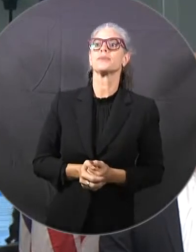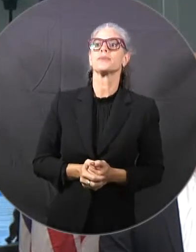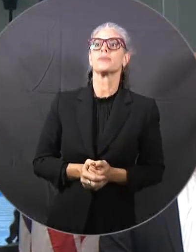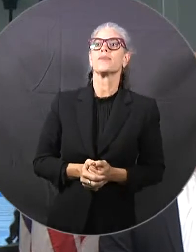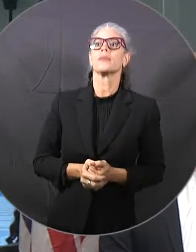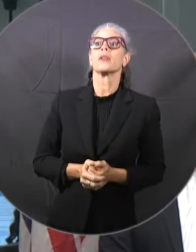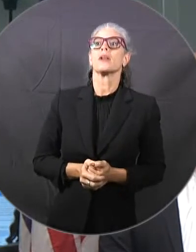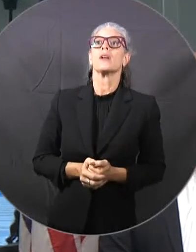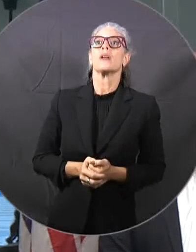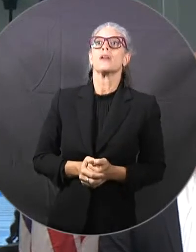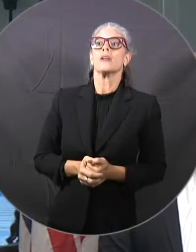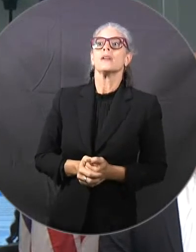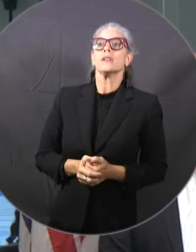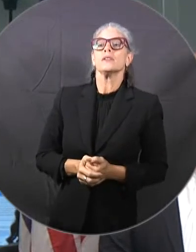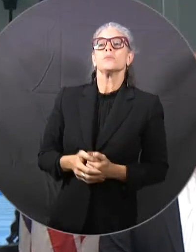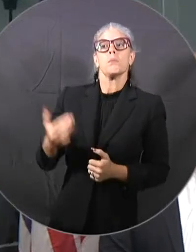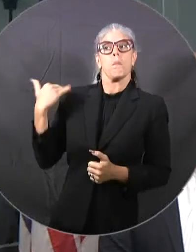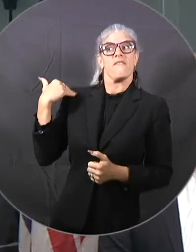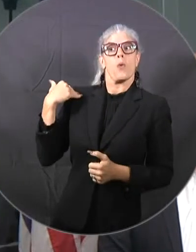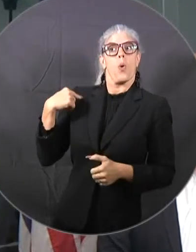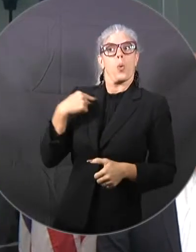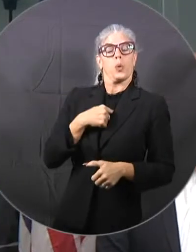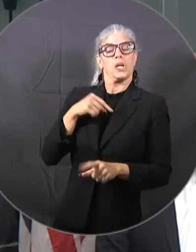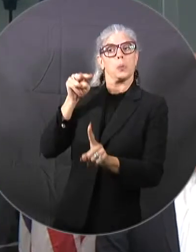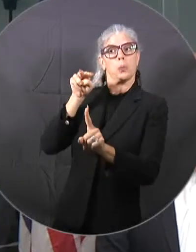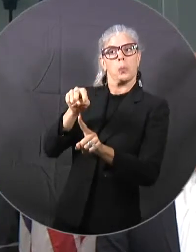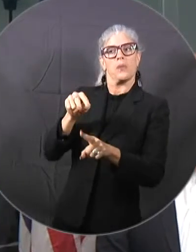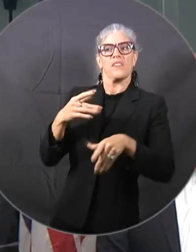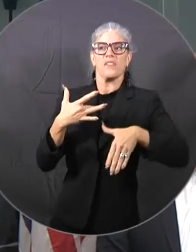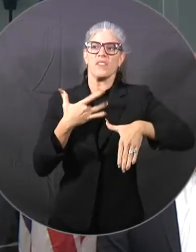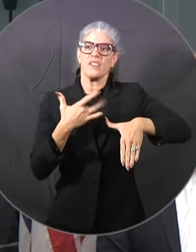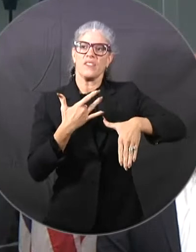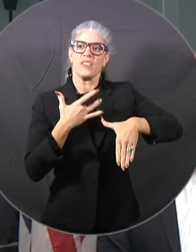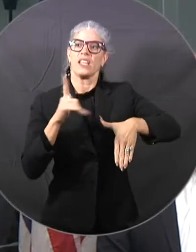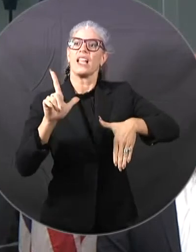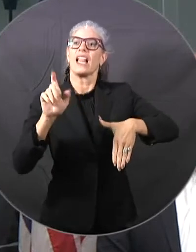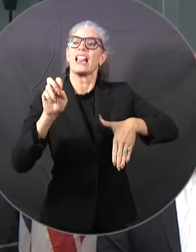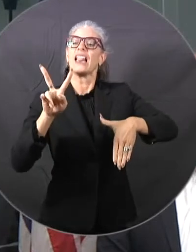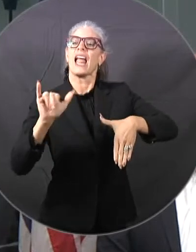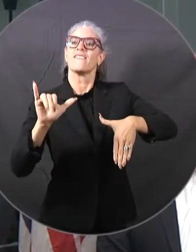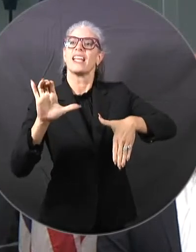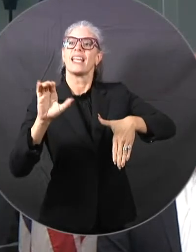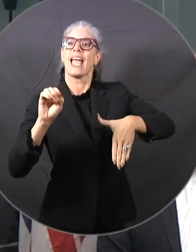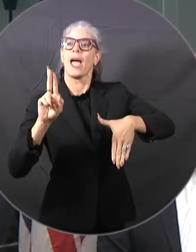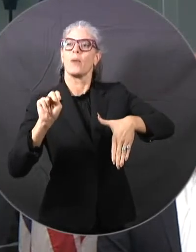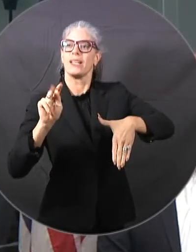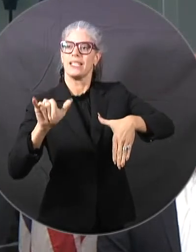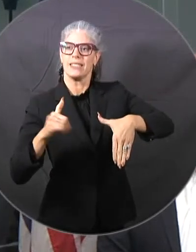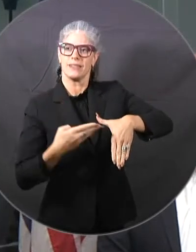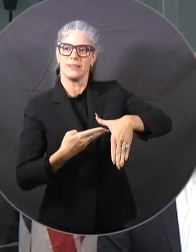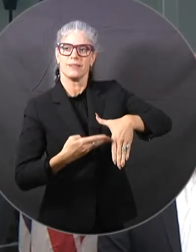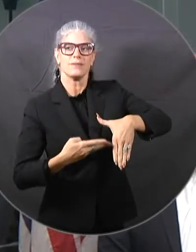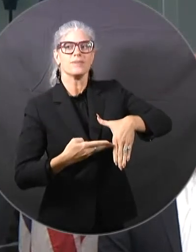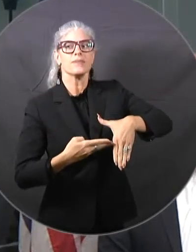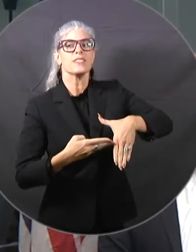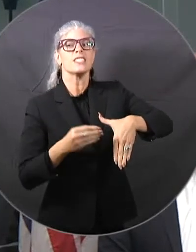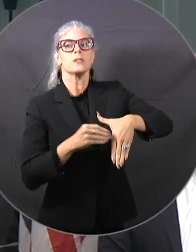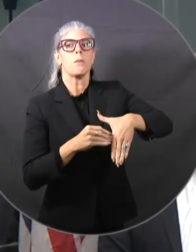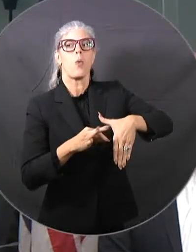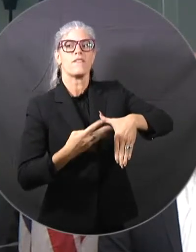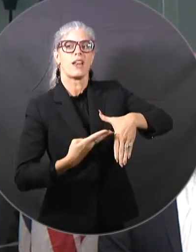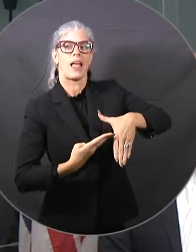impacting landfall in Levy County, now they moved it a little bit over west to Taylor-Dixie County. Look, these things can